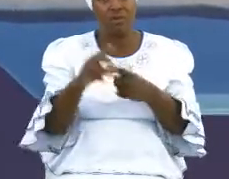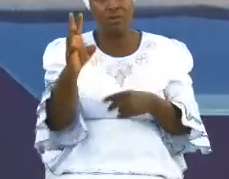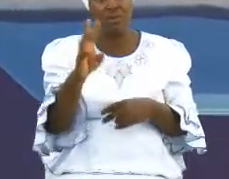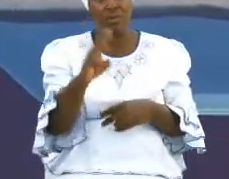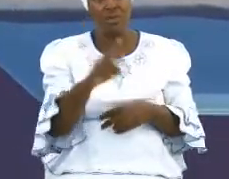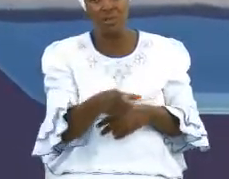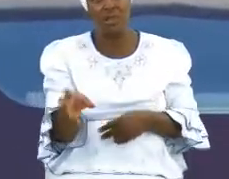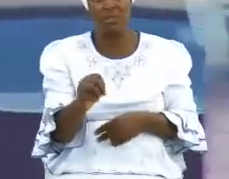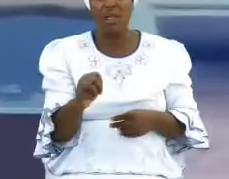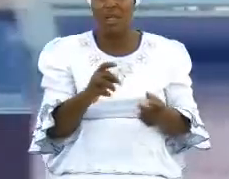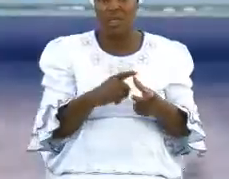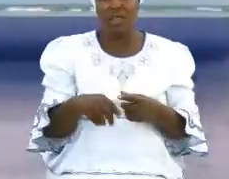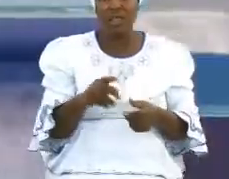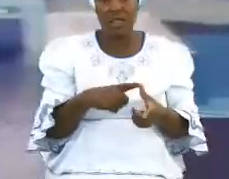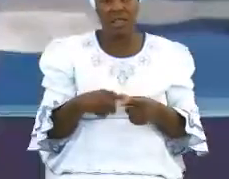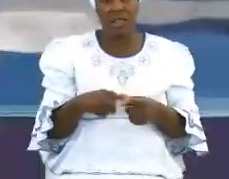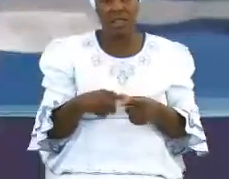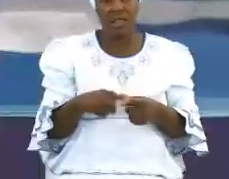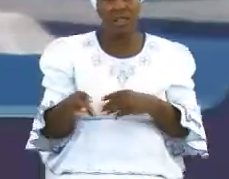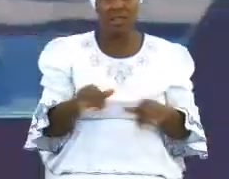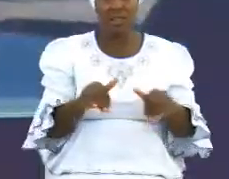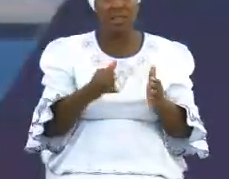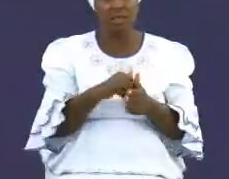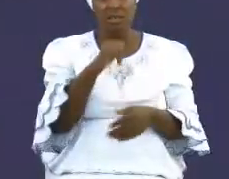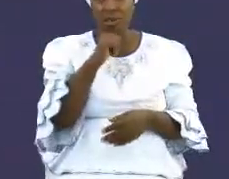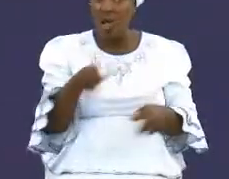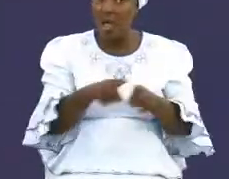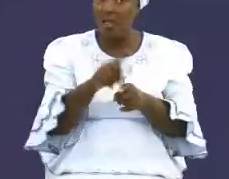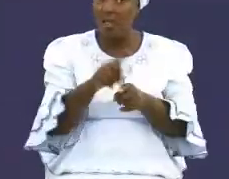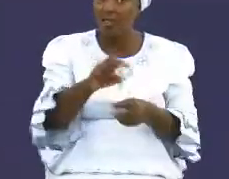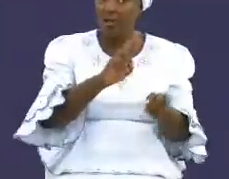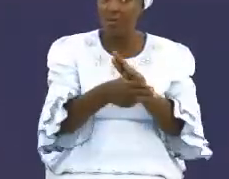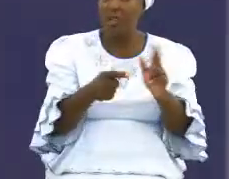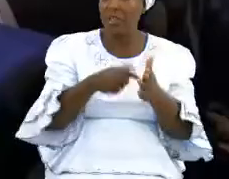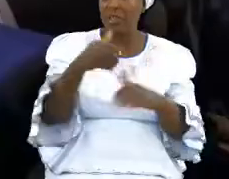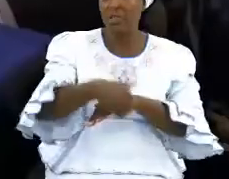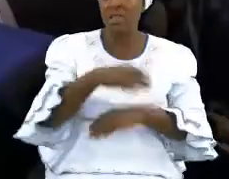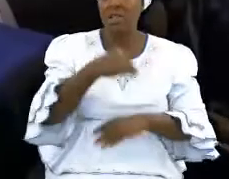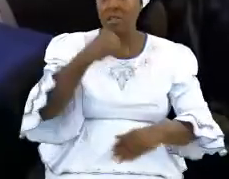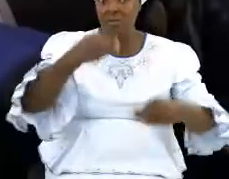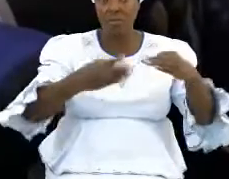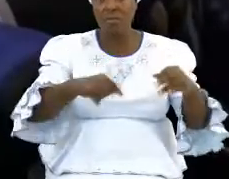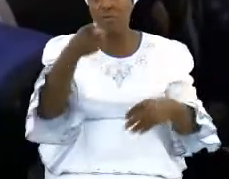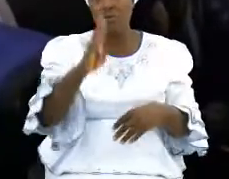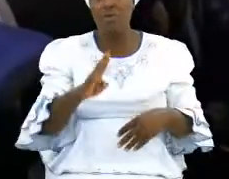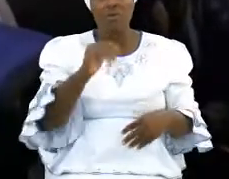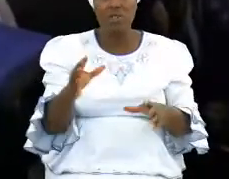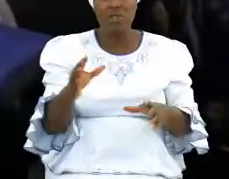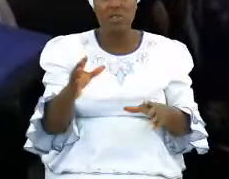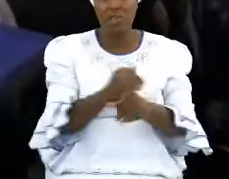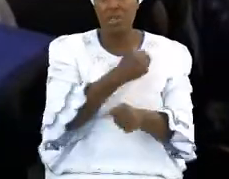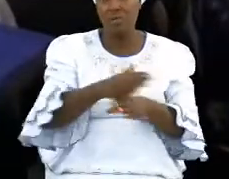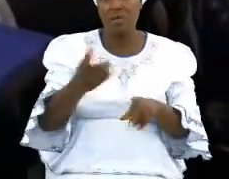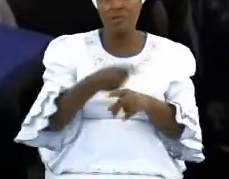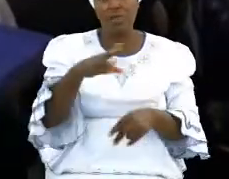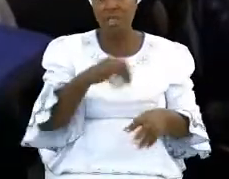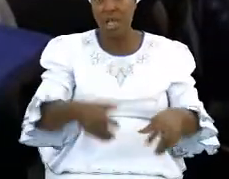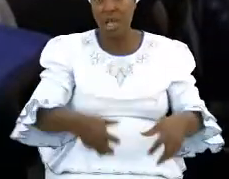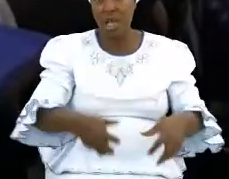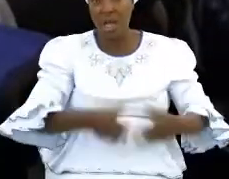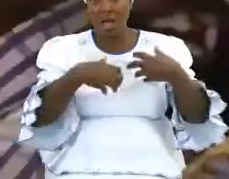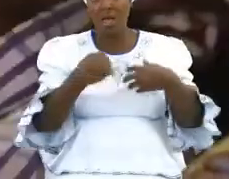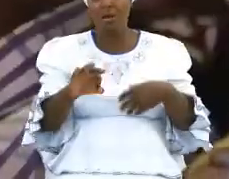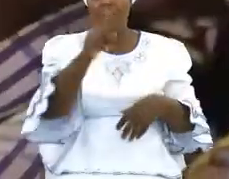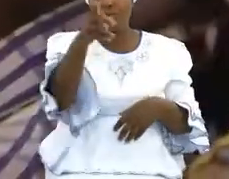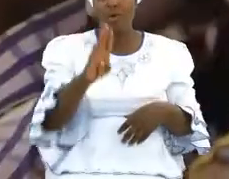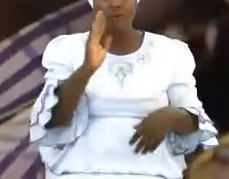it not. As you repent tonight, the judgment of God will be taken away from you. The anger of God will be taken